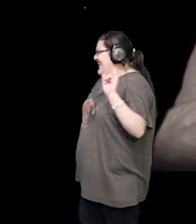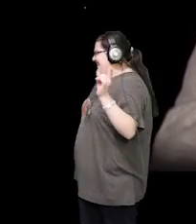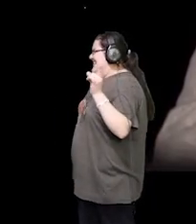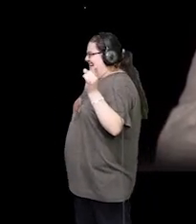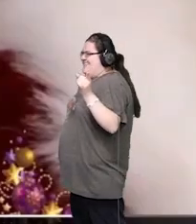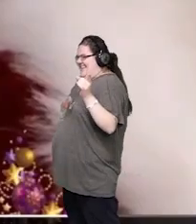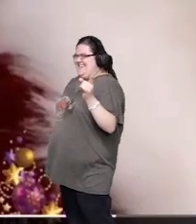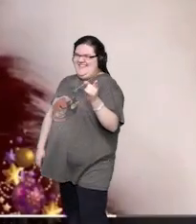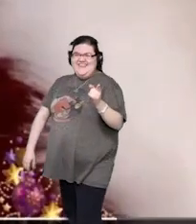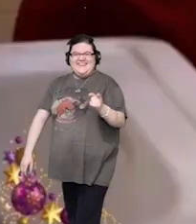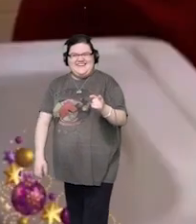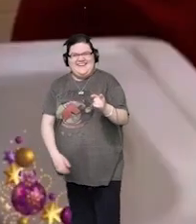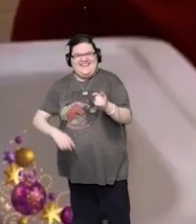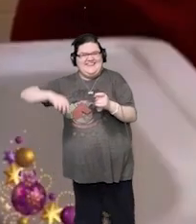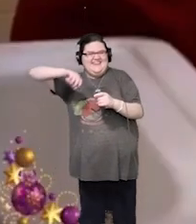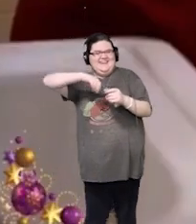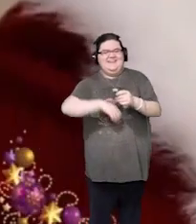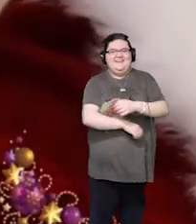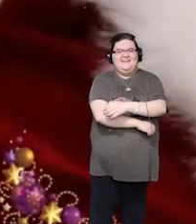Okay,